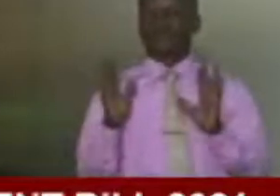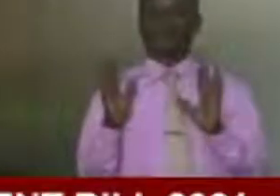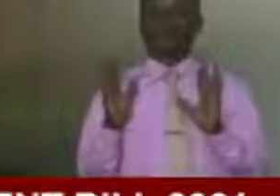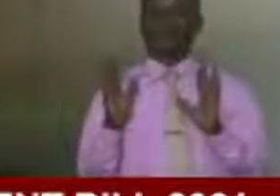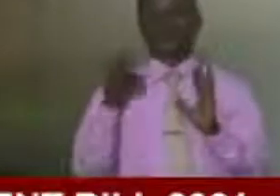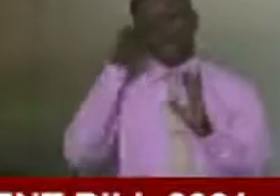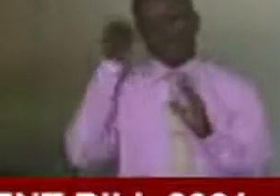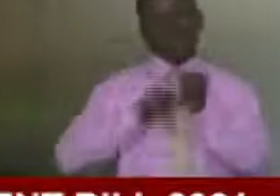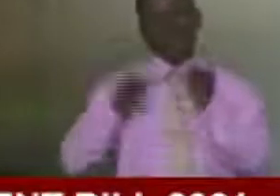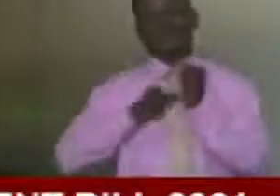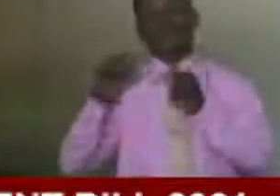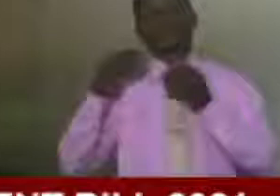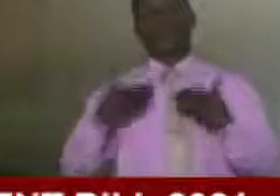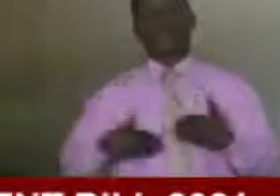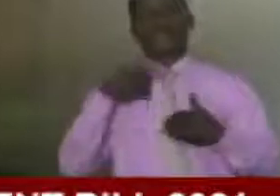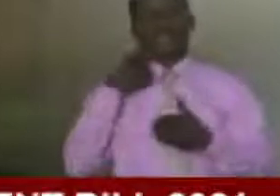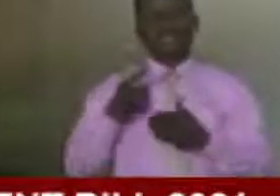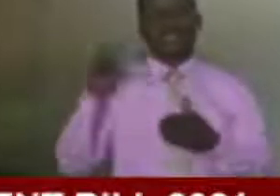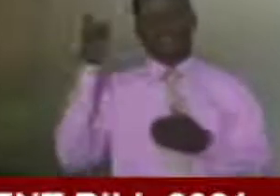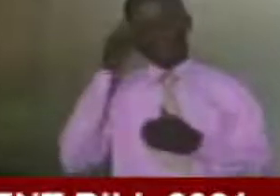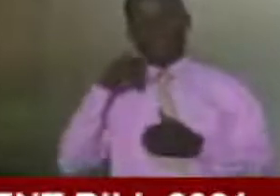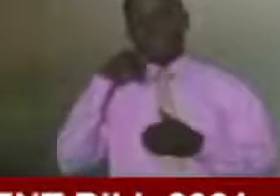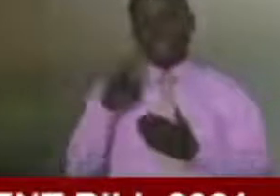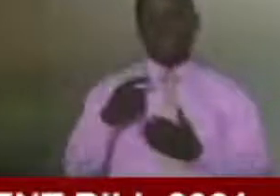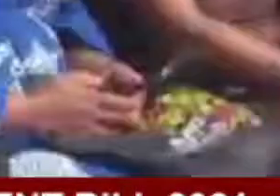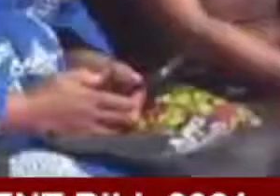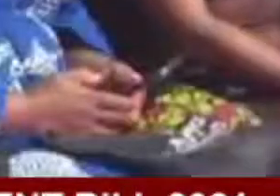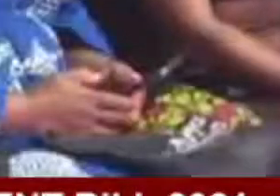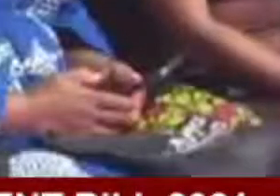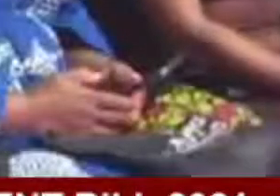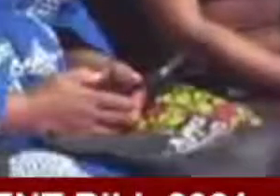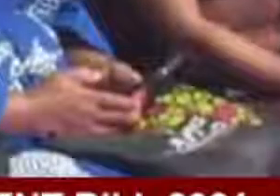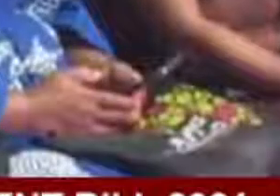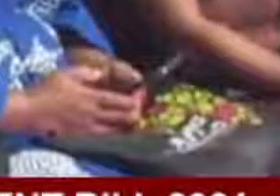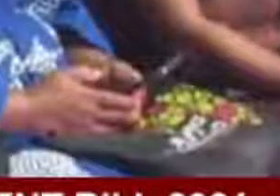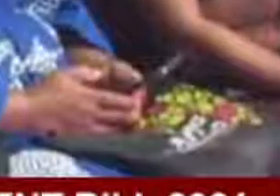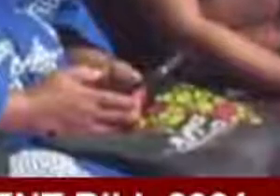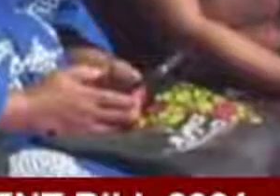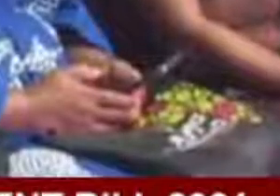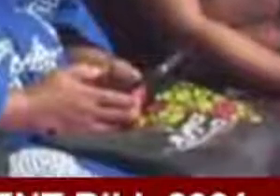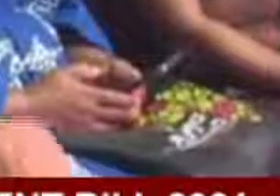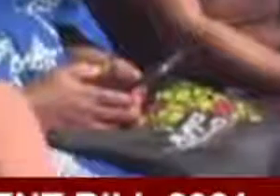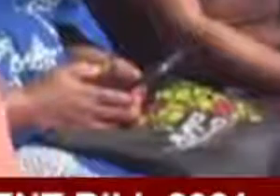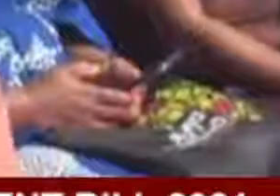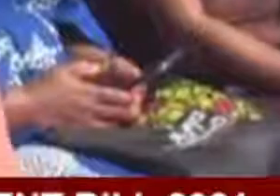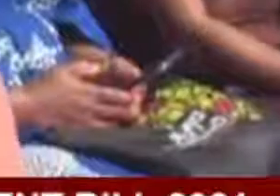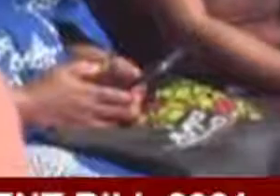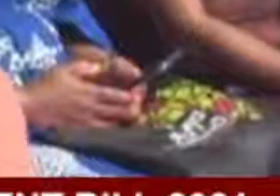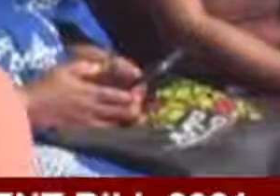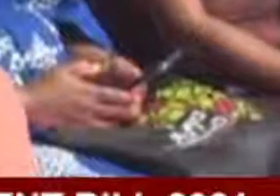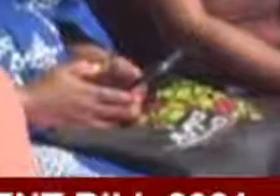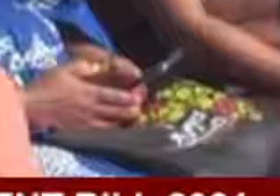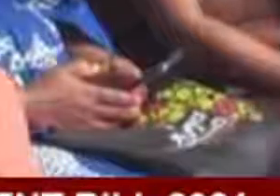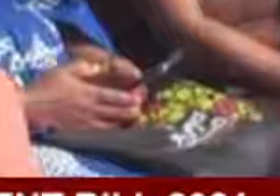Because everybody is saying the same thing that the governor said from the beginning. Just set it aside. And you know why a lot of people are worried